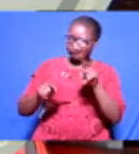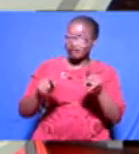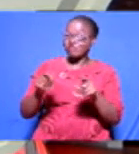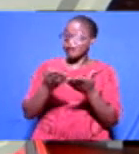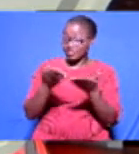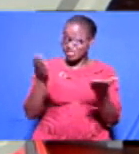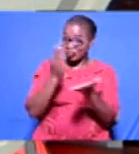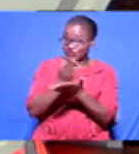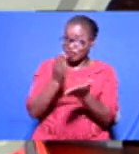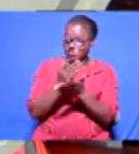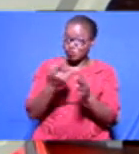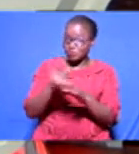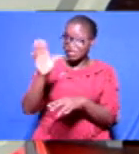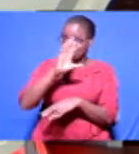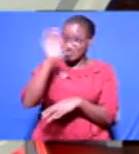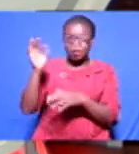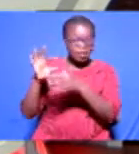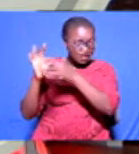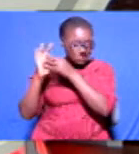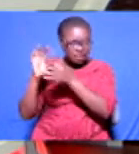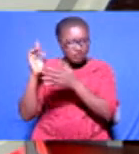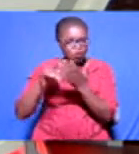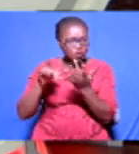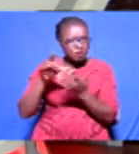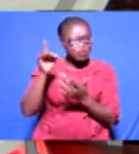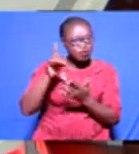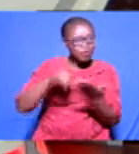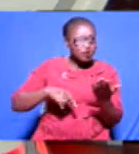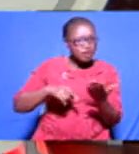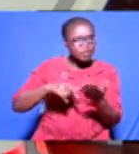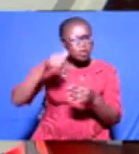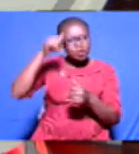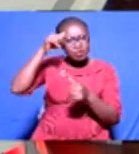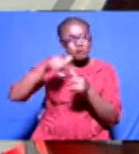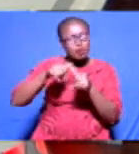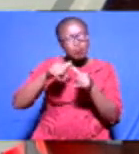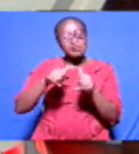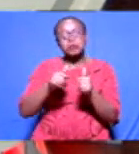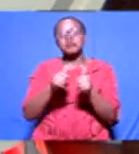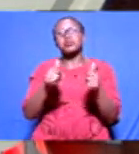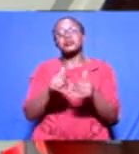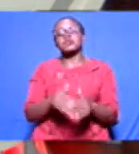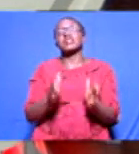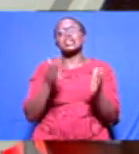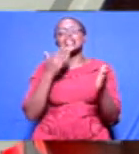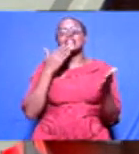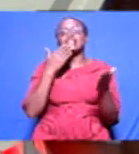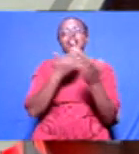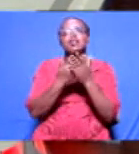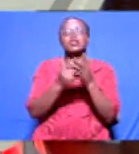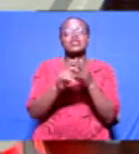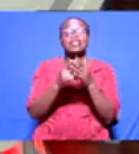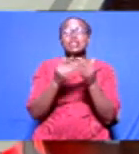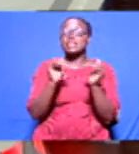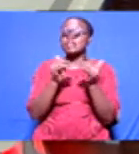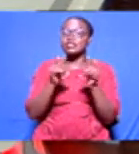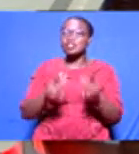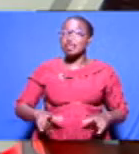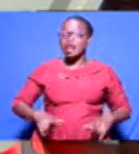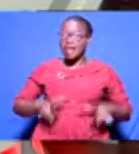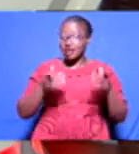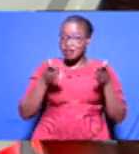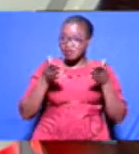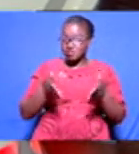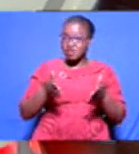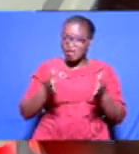in the African culture, we prefer to remember the pleasant memories. Thank Absolutely. You for joining us. And we are starting this live broadcast with